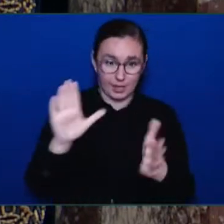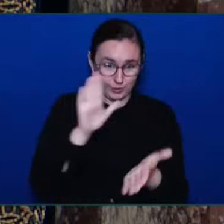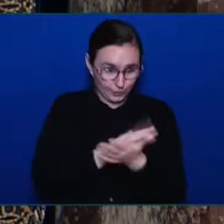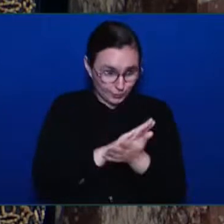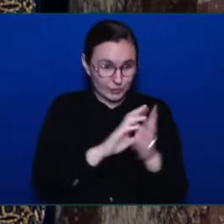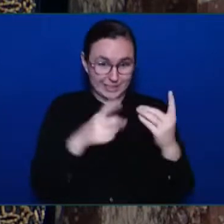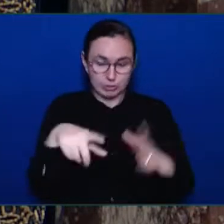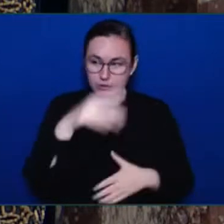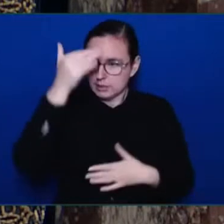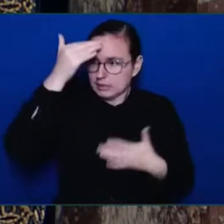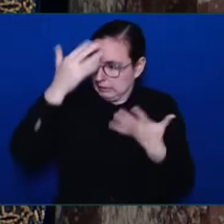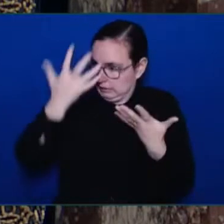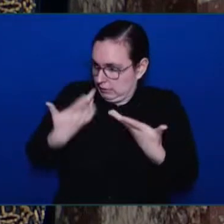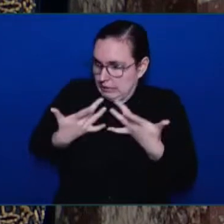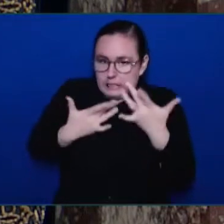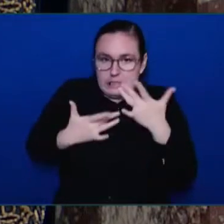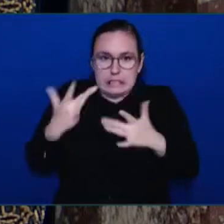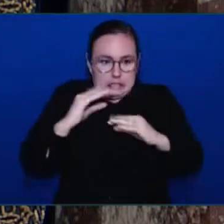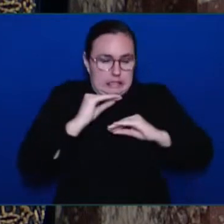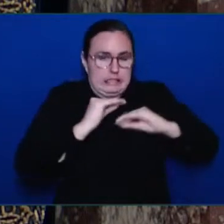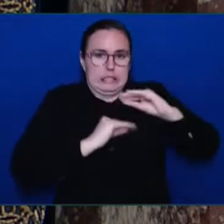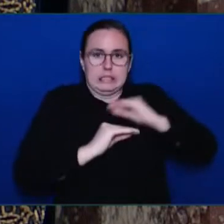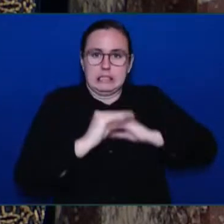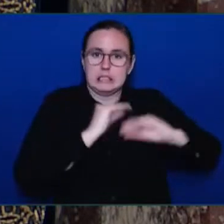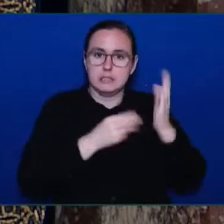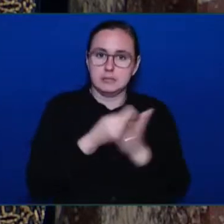and fund the gaps that are identified?